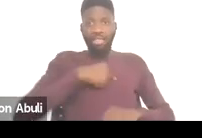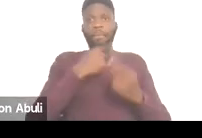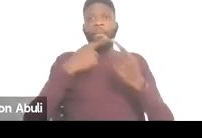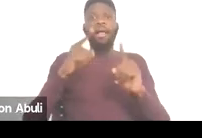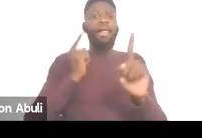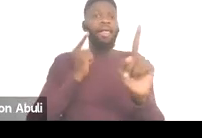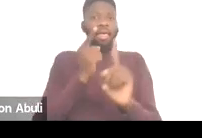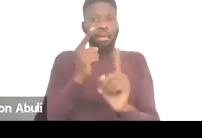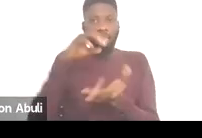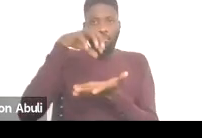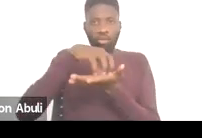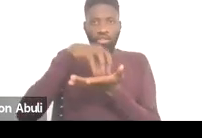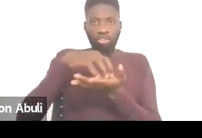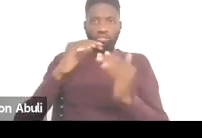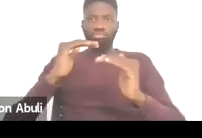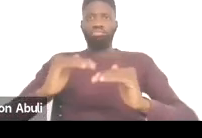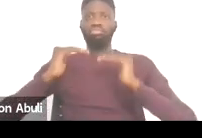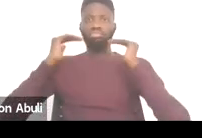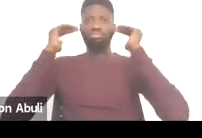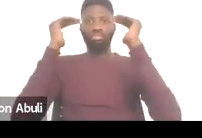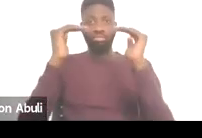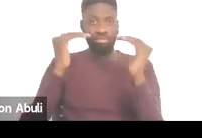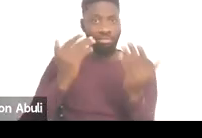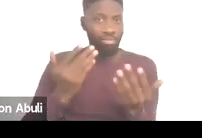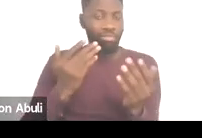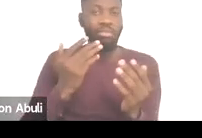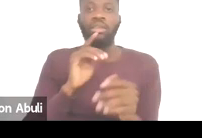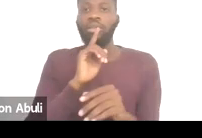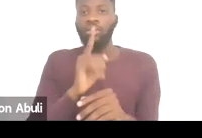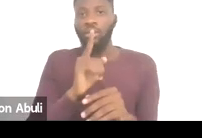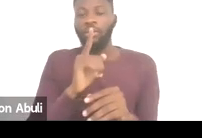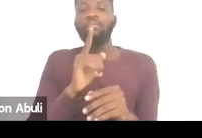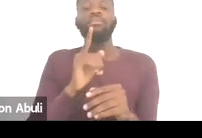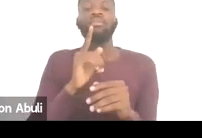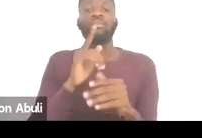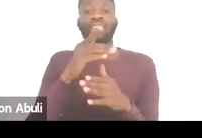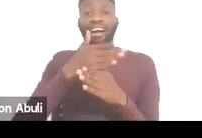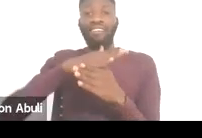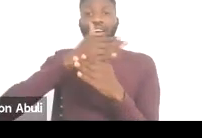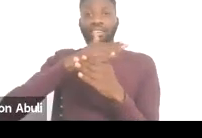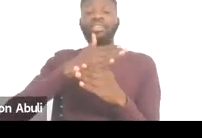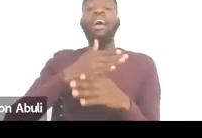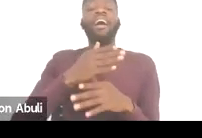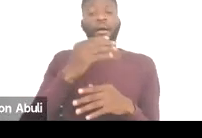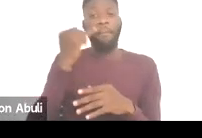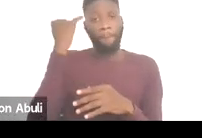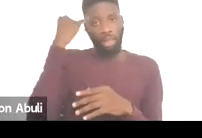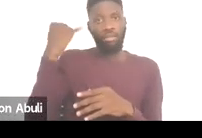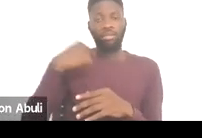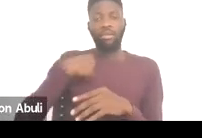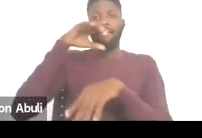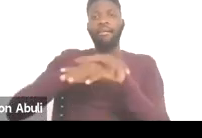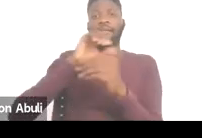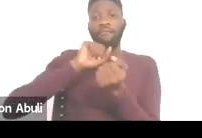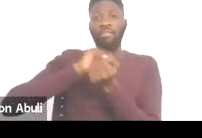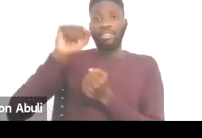their current positions. So on an average, imagine me receiving 15